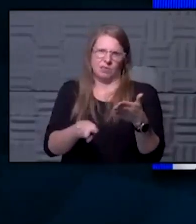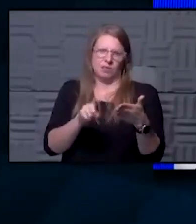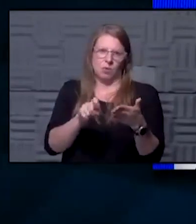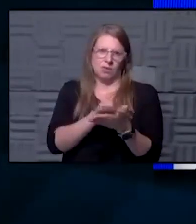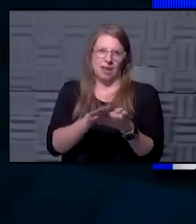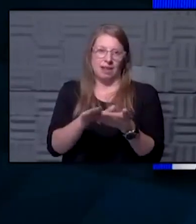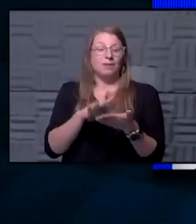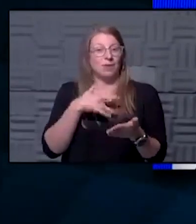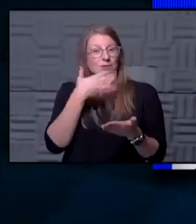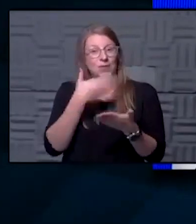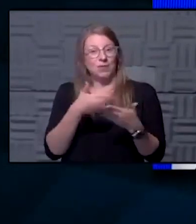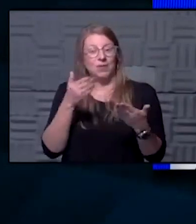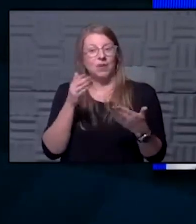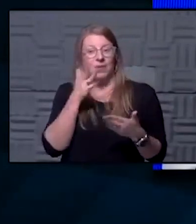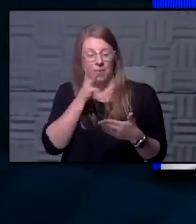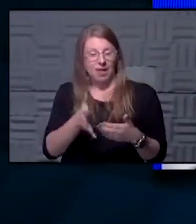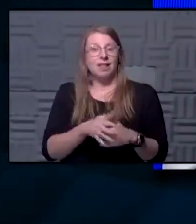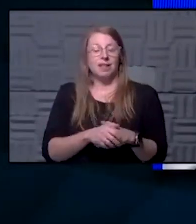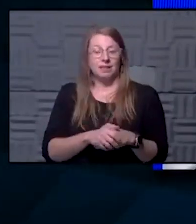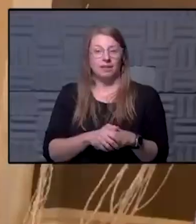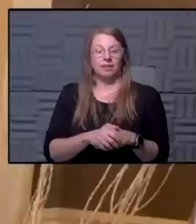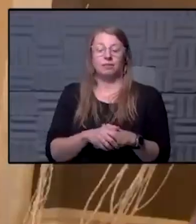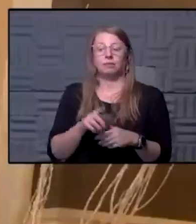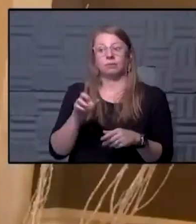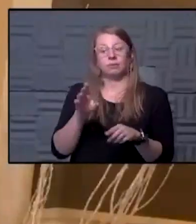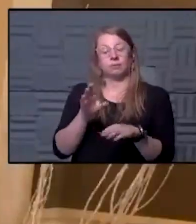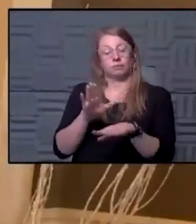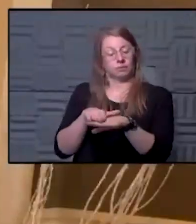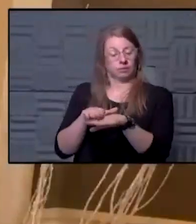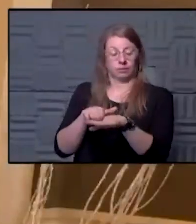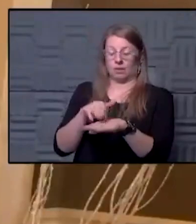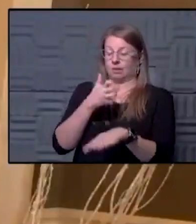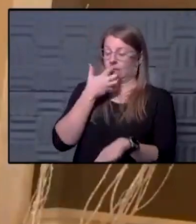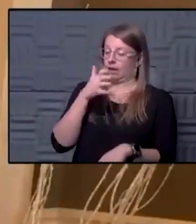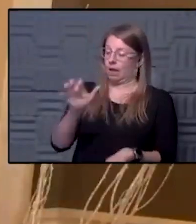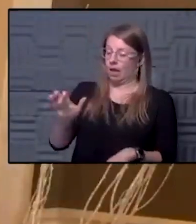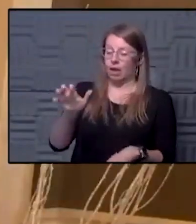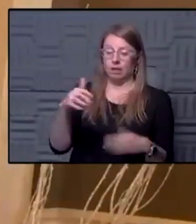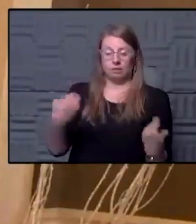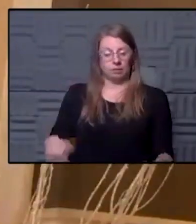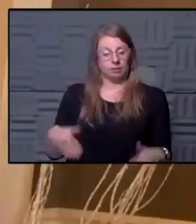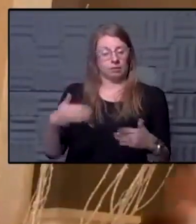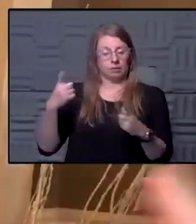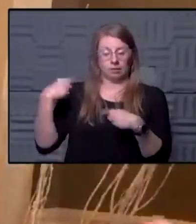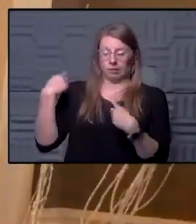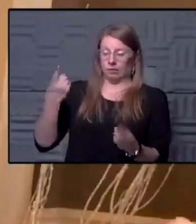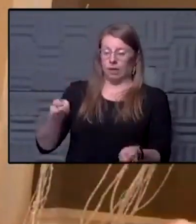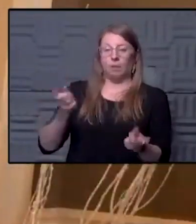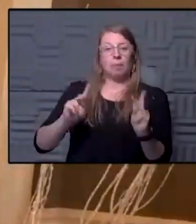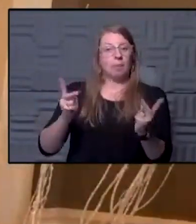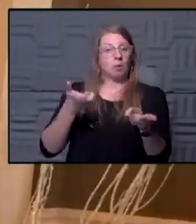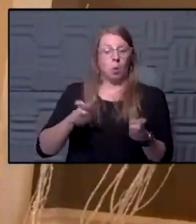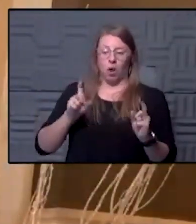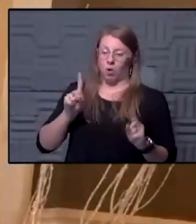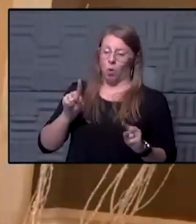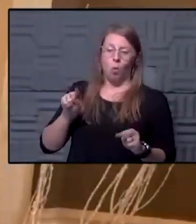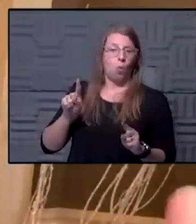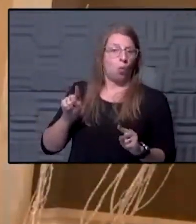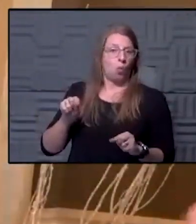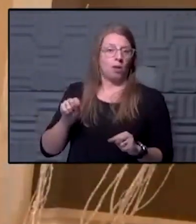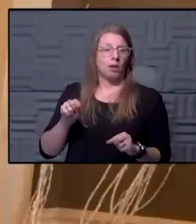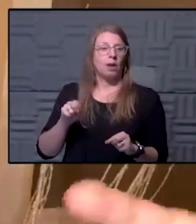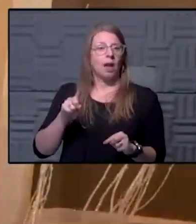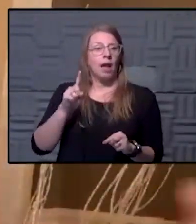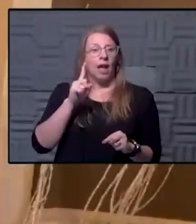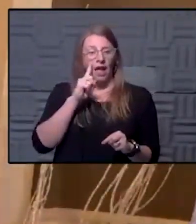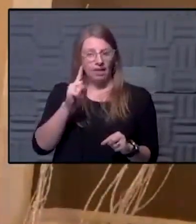It's going to feel good. But again, it's been very hot. On the opposite side, it's been so hot that people did not want to come out. So I think we